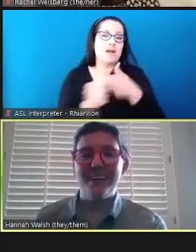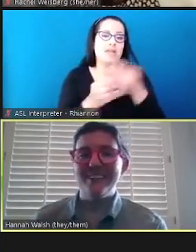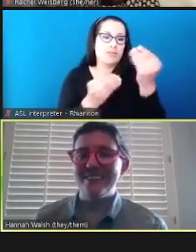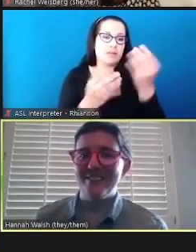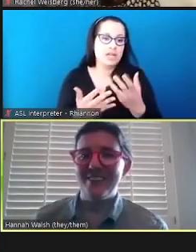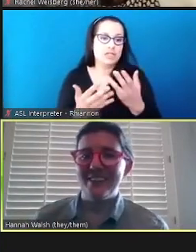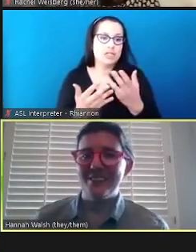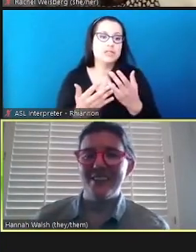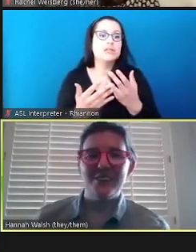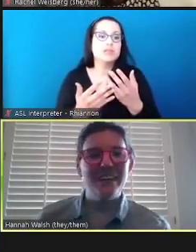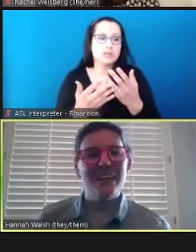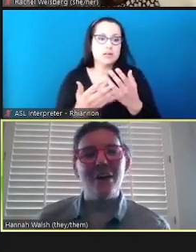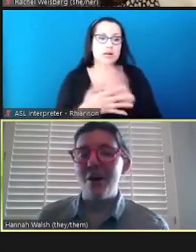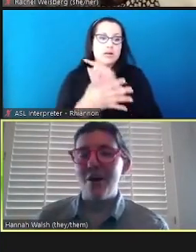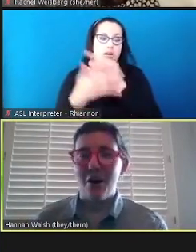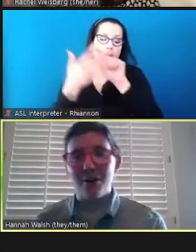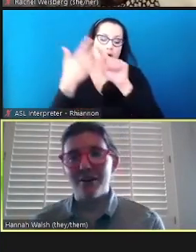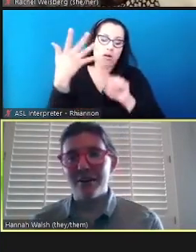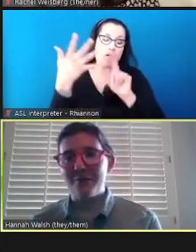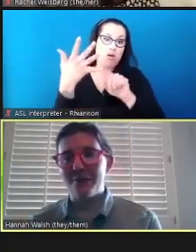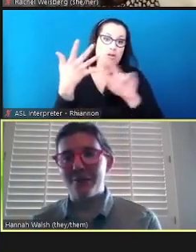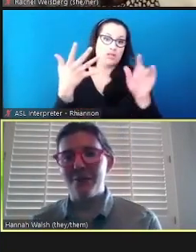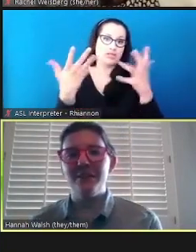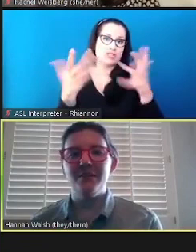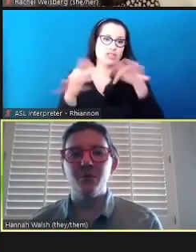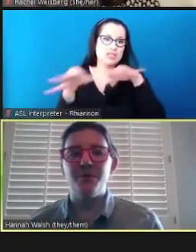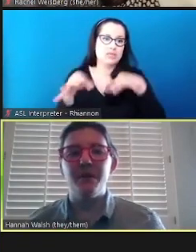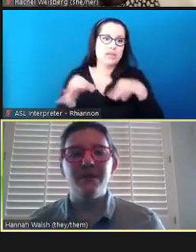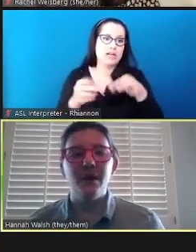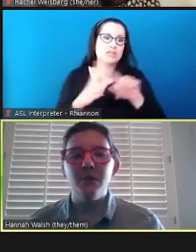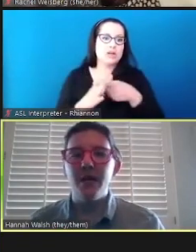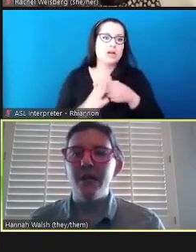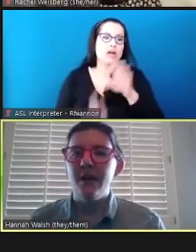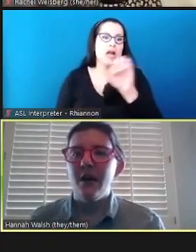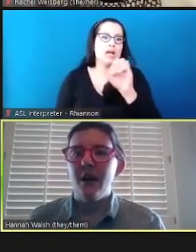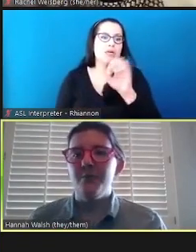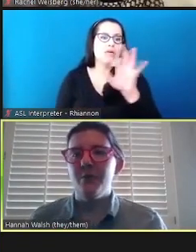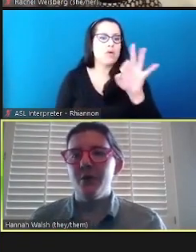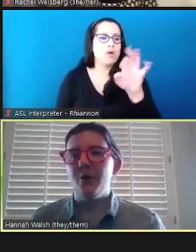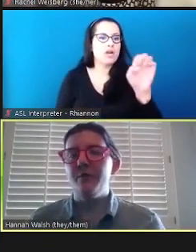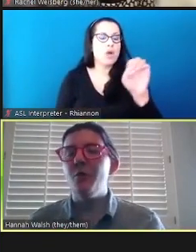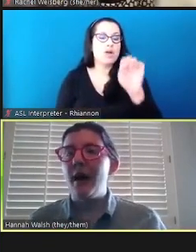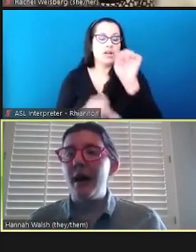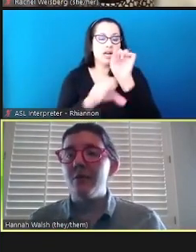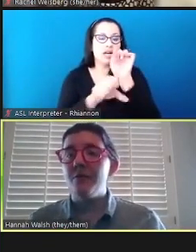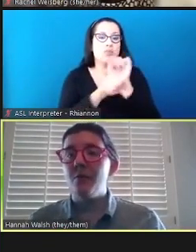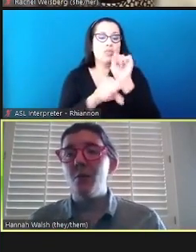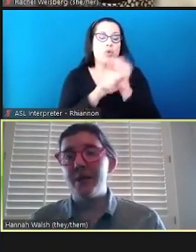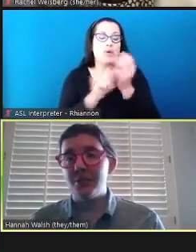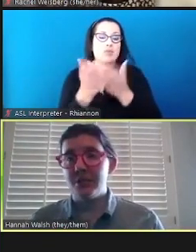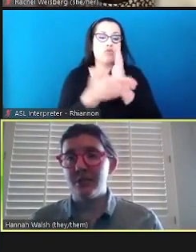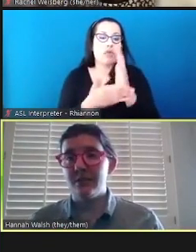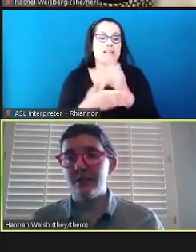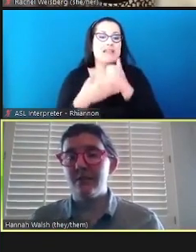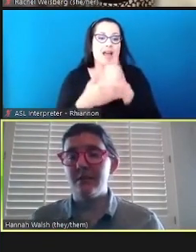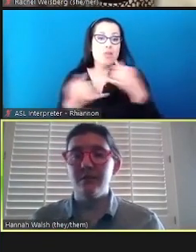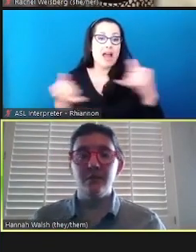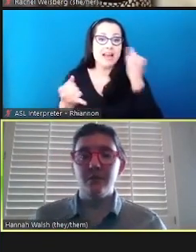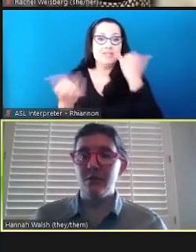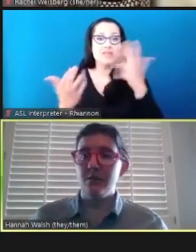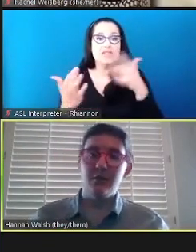also, as we explained in the beginning, our Equip for Equality's Employment Rights Helpline. If you have